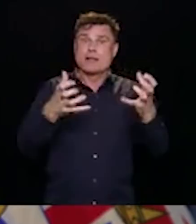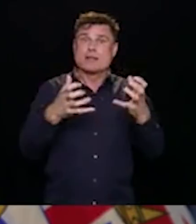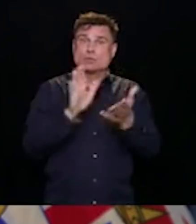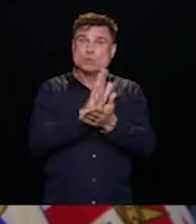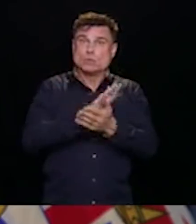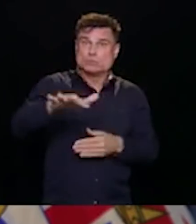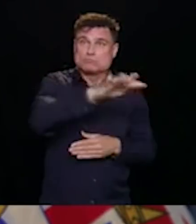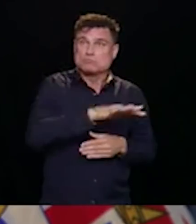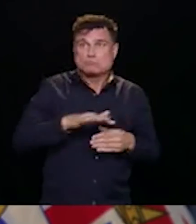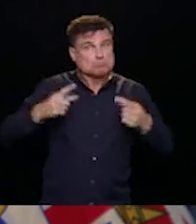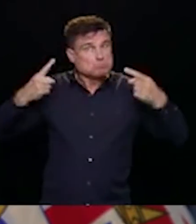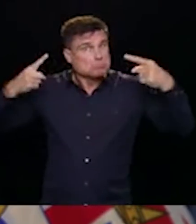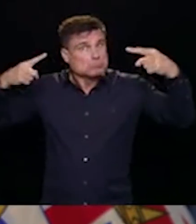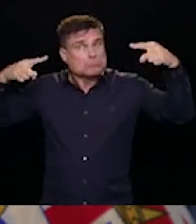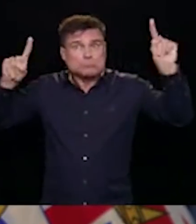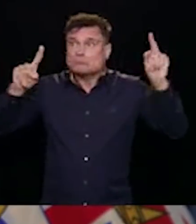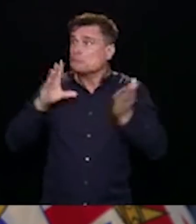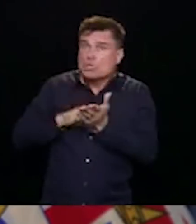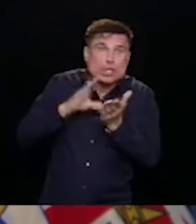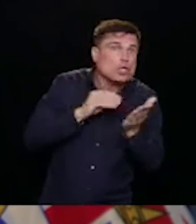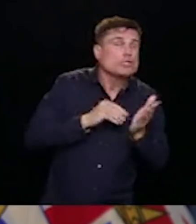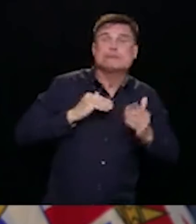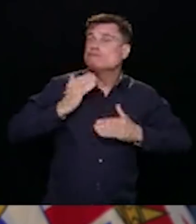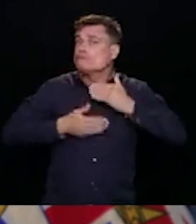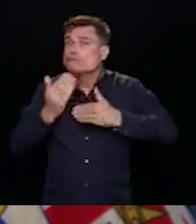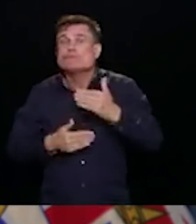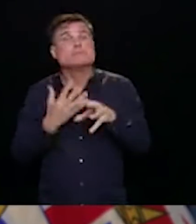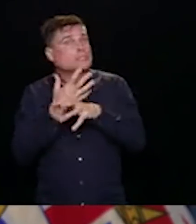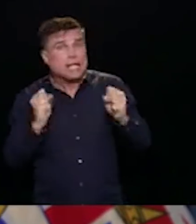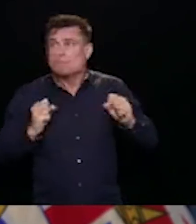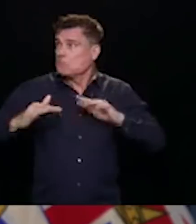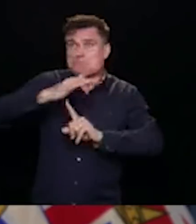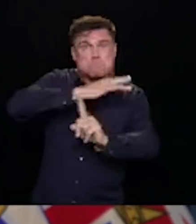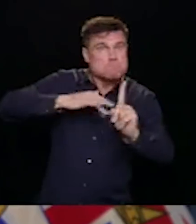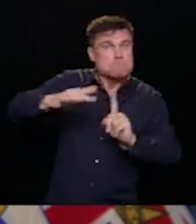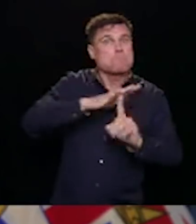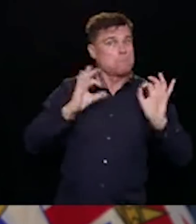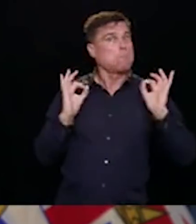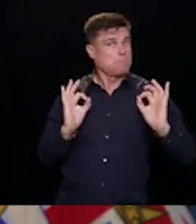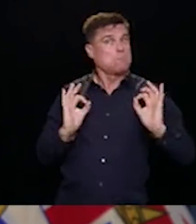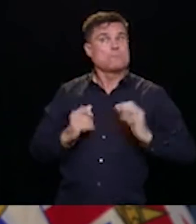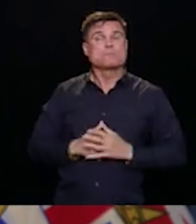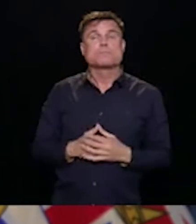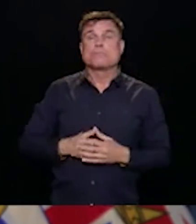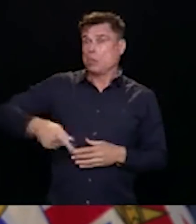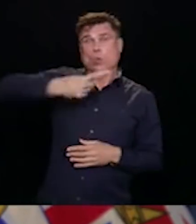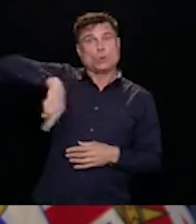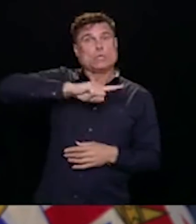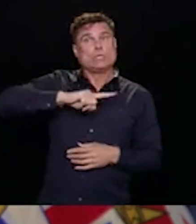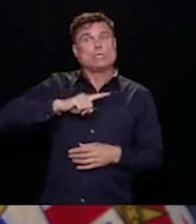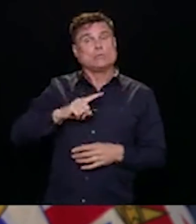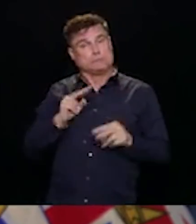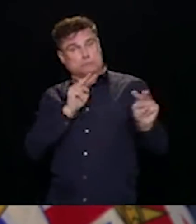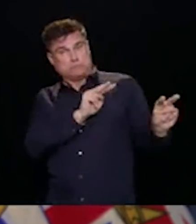safe. And in-class learning is, we know, so important for some students. We've learned a lot, and those lessons will be